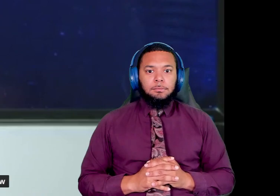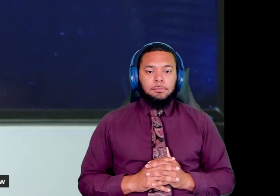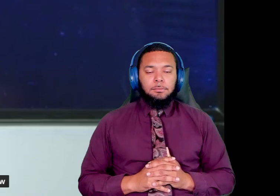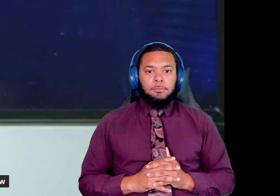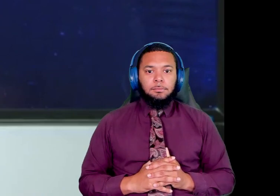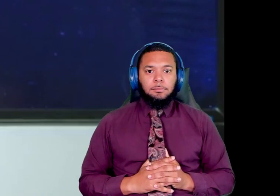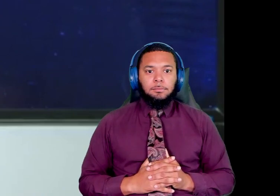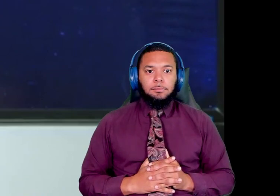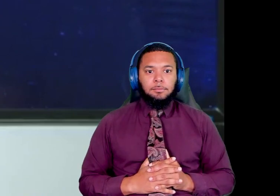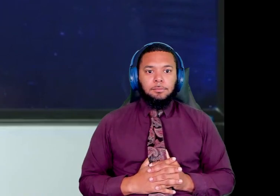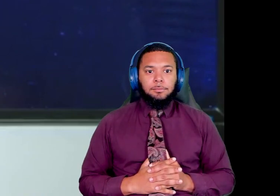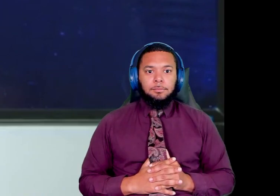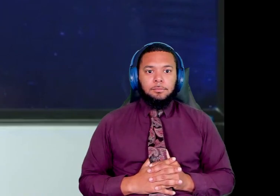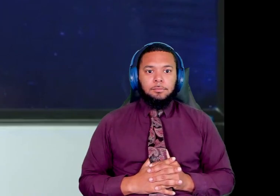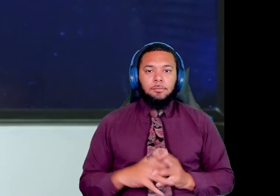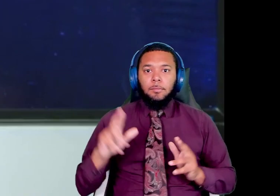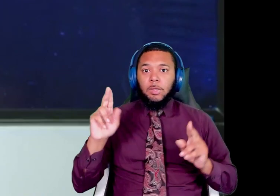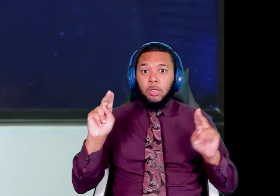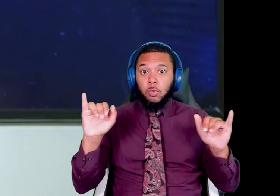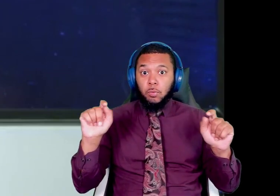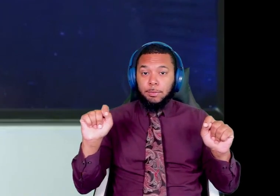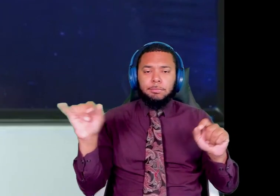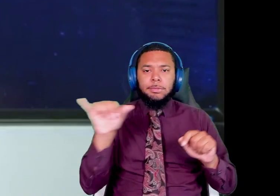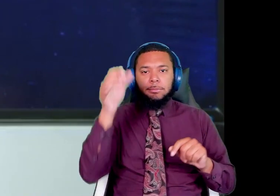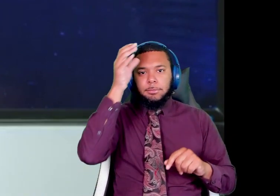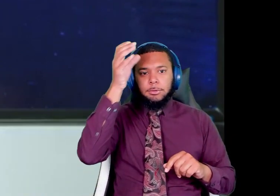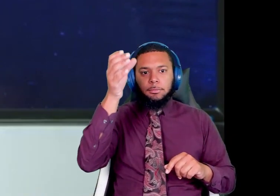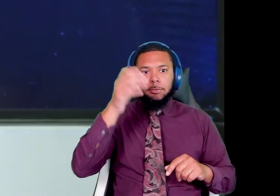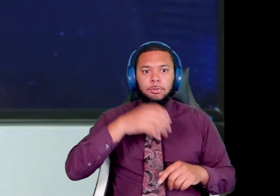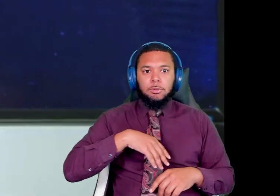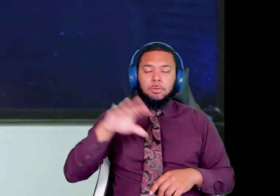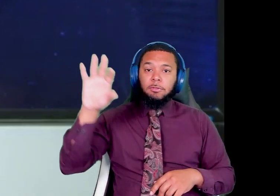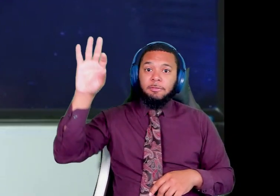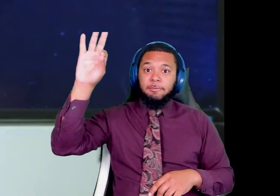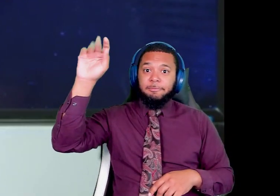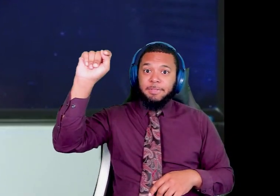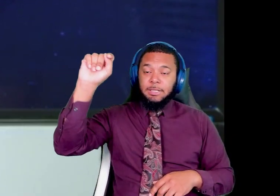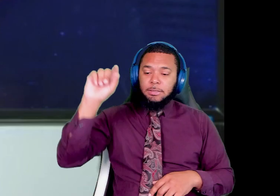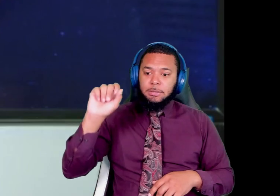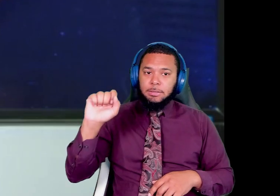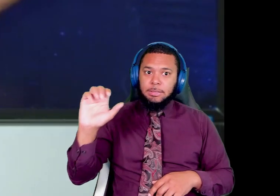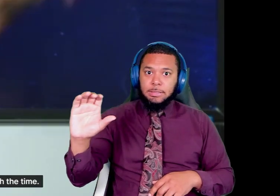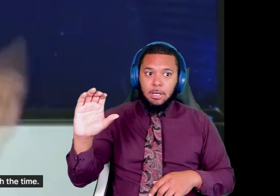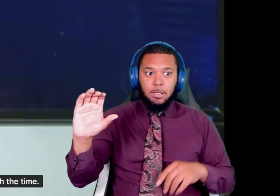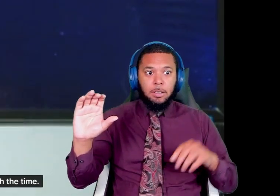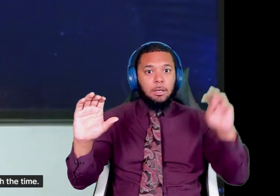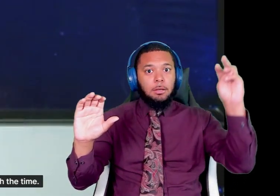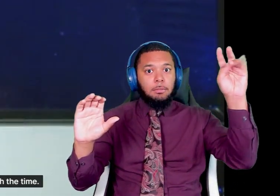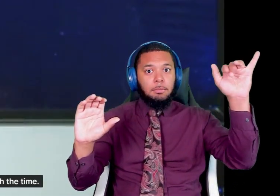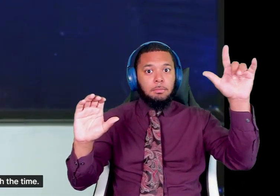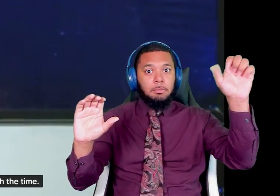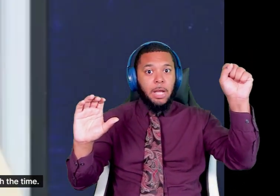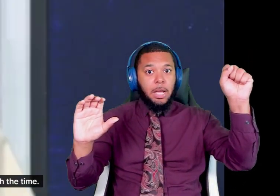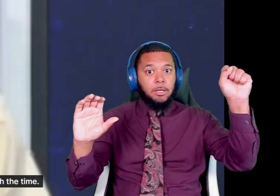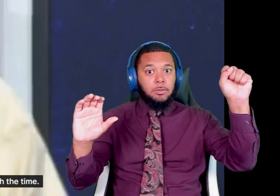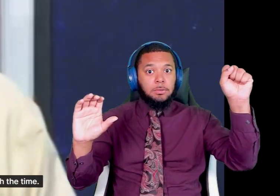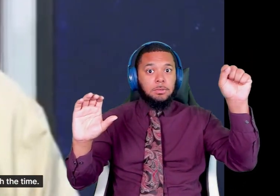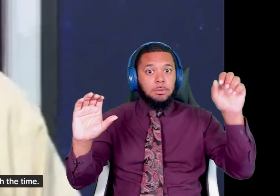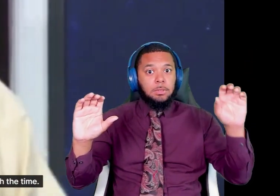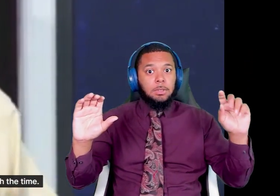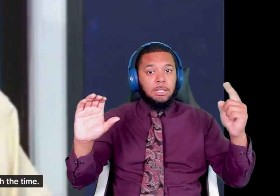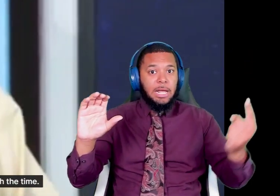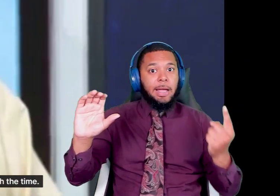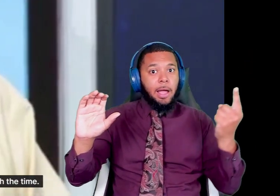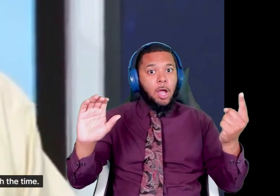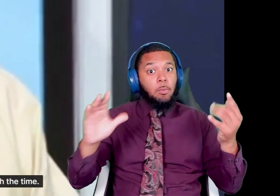So right now I've got feet in the top, seconds in the bottom. I want miles in the top and hours in the bottom.